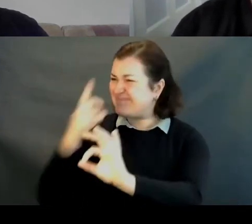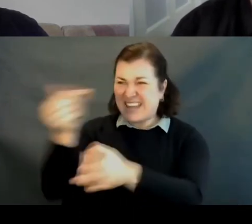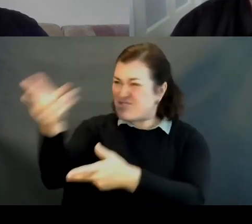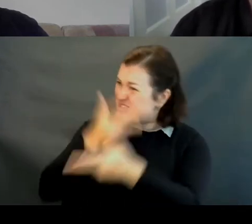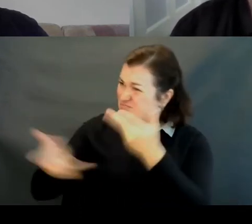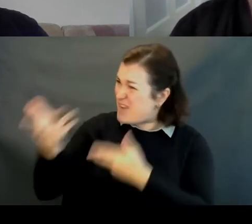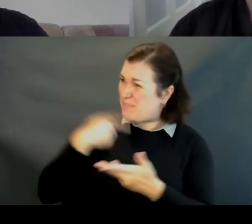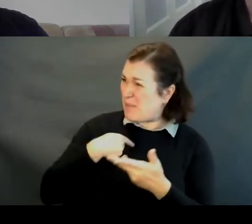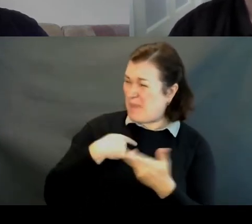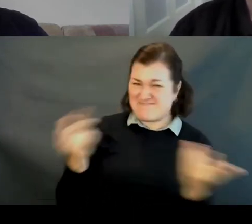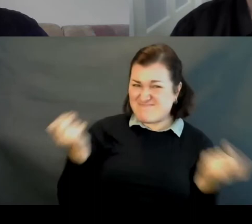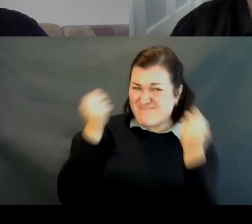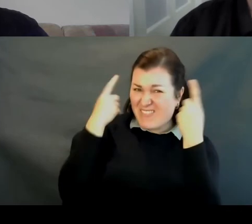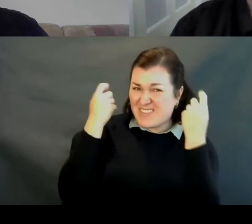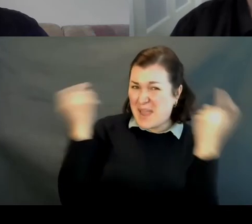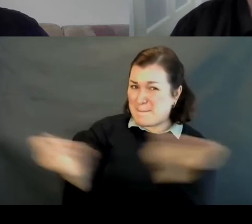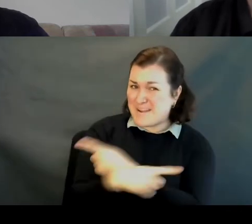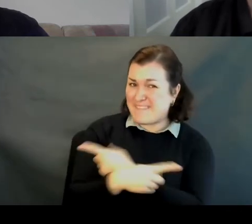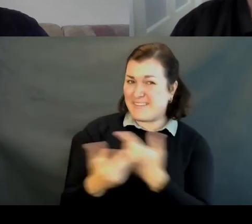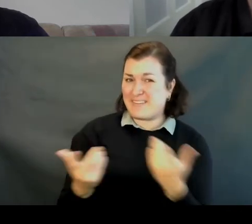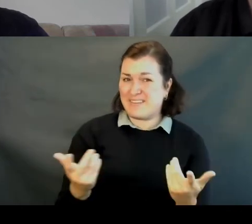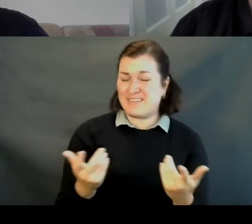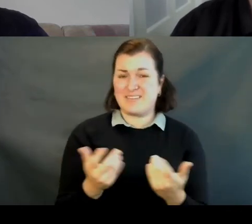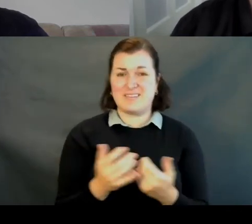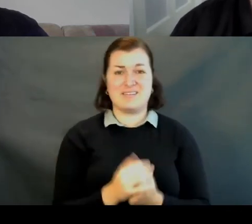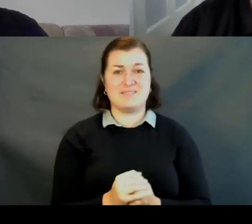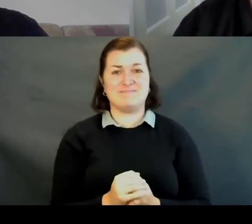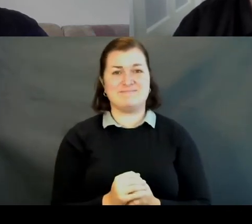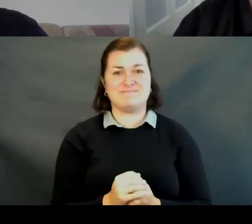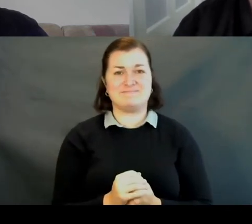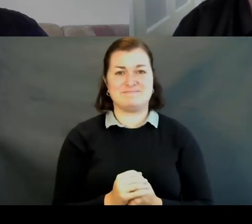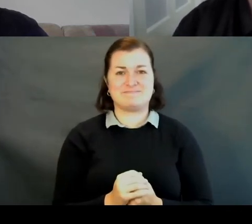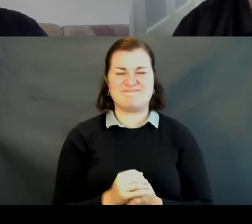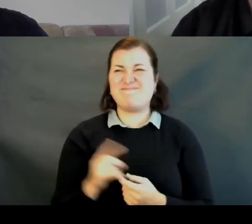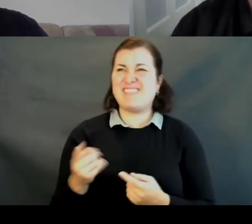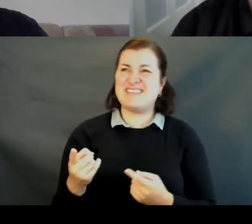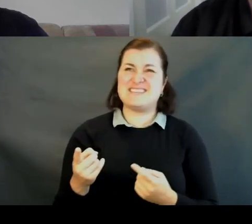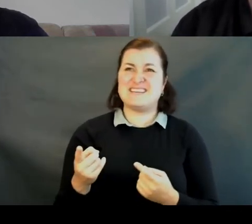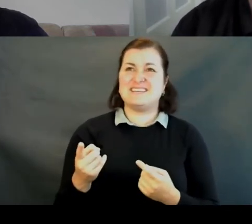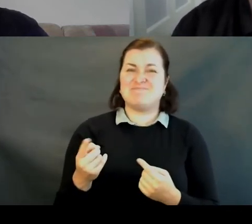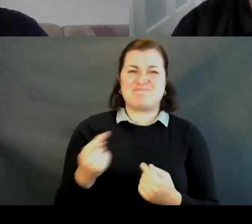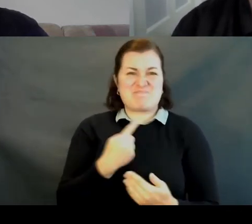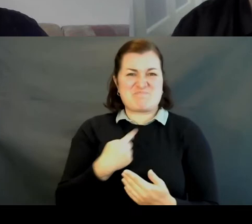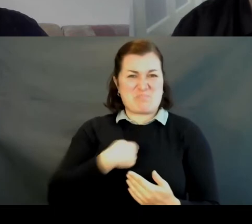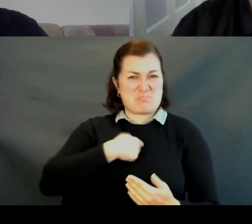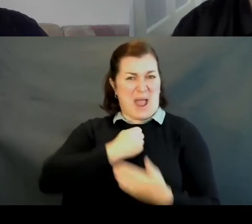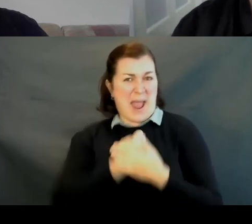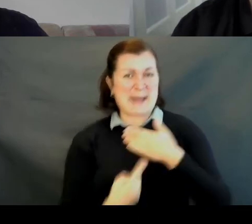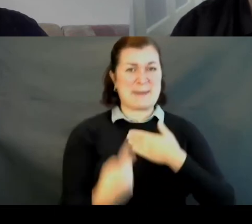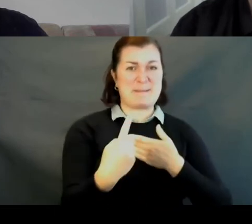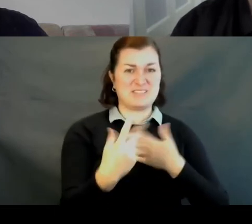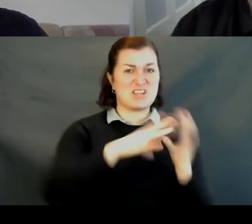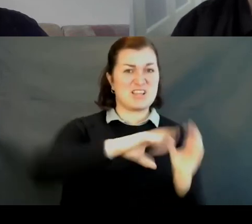little to me? I didn't understand that. And it that sort of takes that away from that being independent almost as a disabled